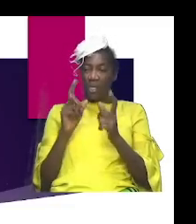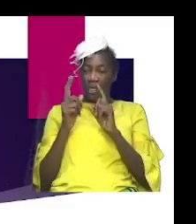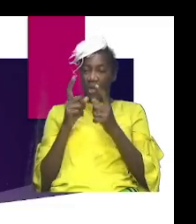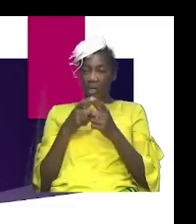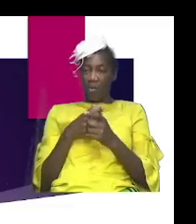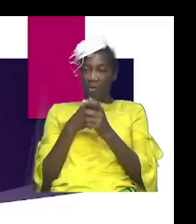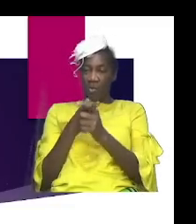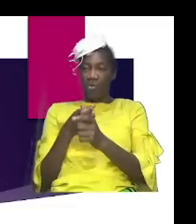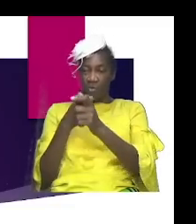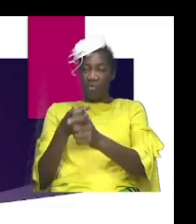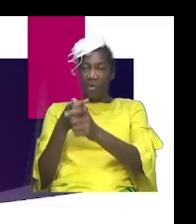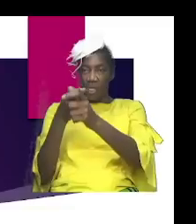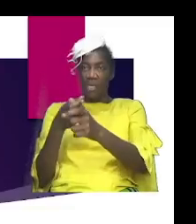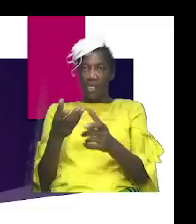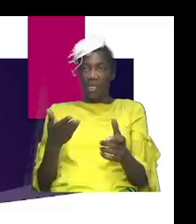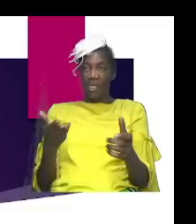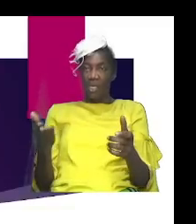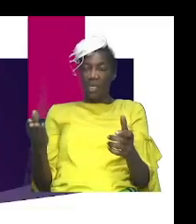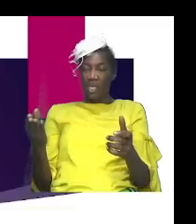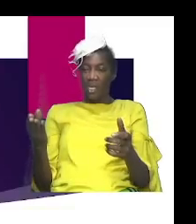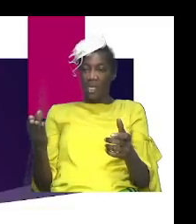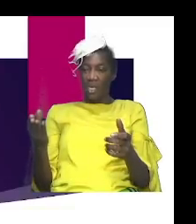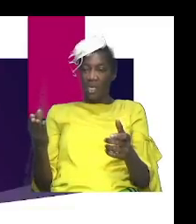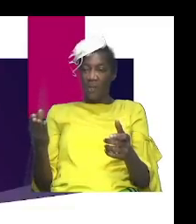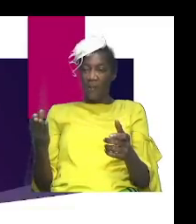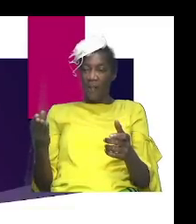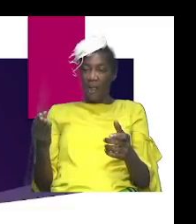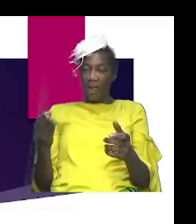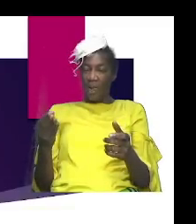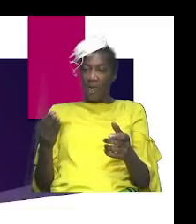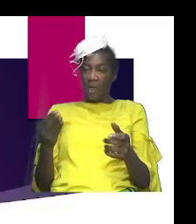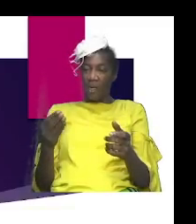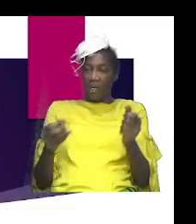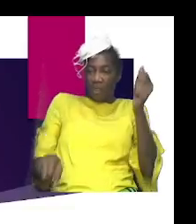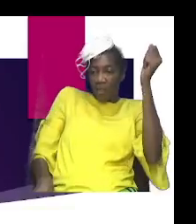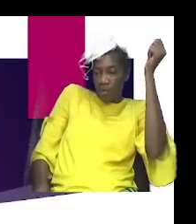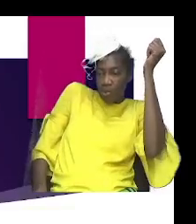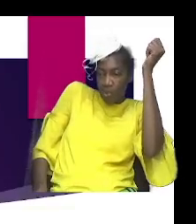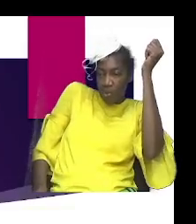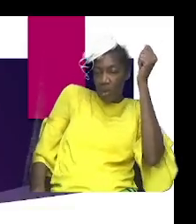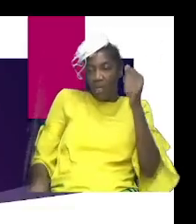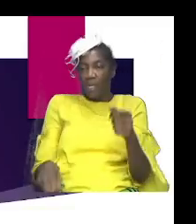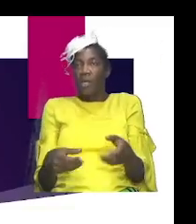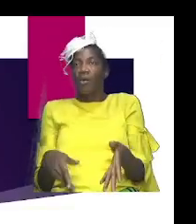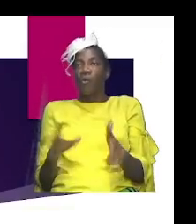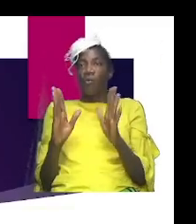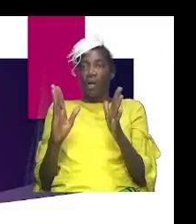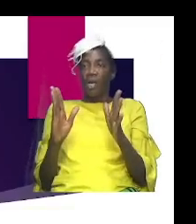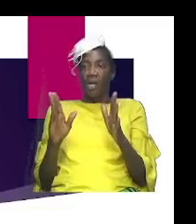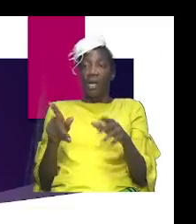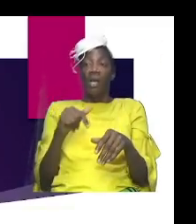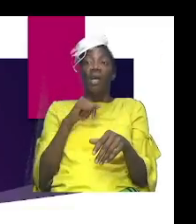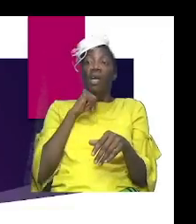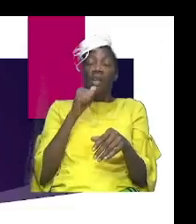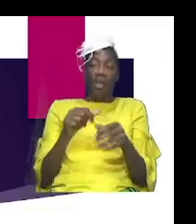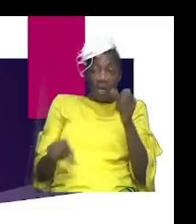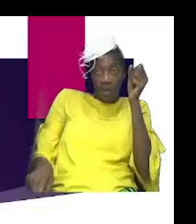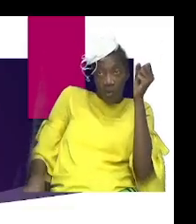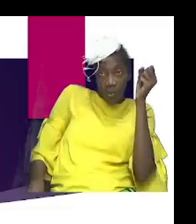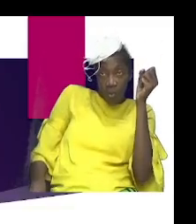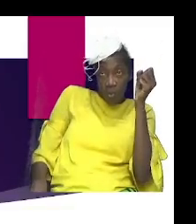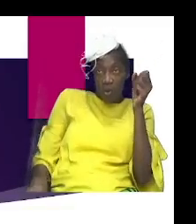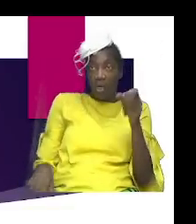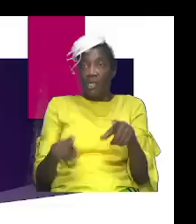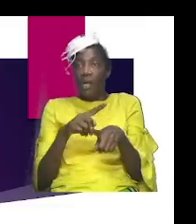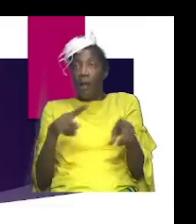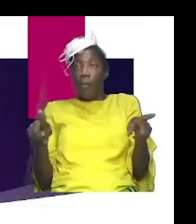race, he speaks about the thing in a sport setting, but it's not sports that we are really in, but it